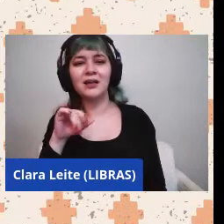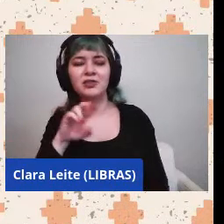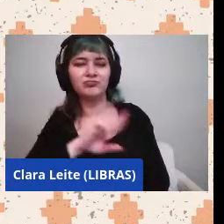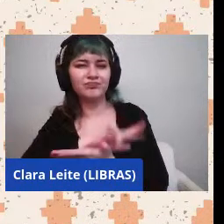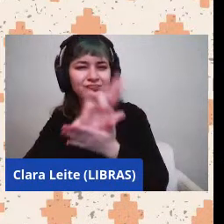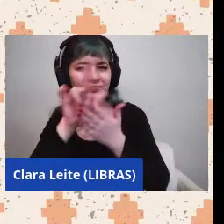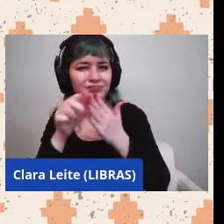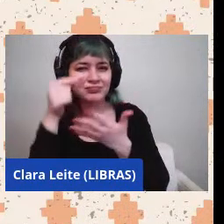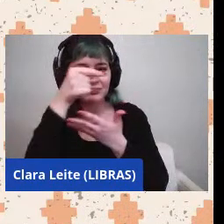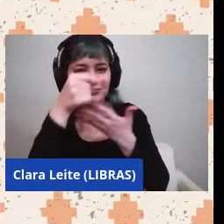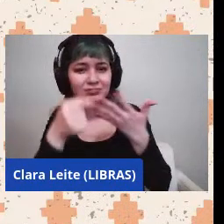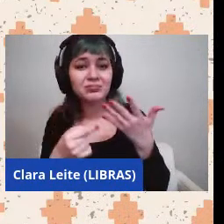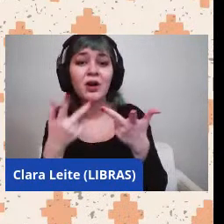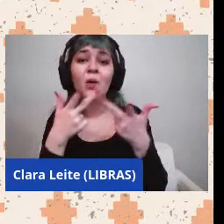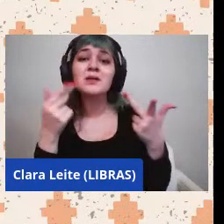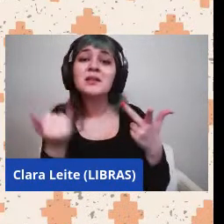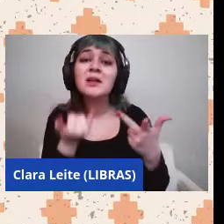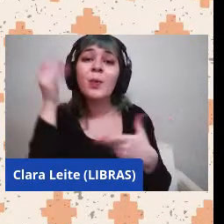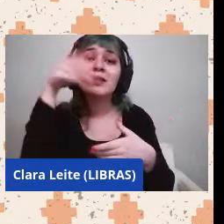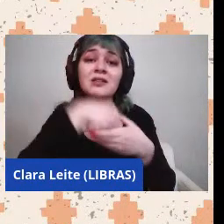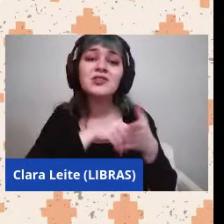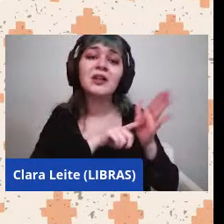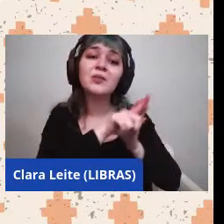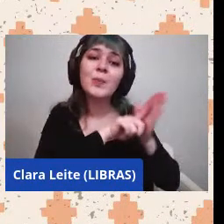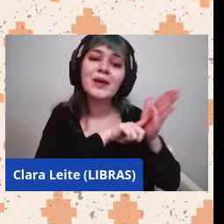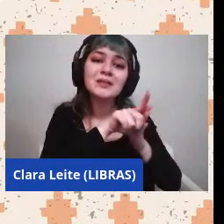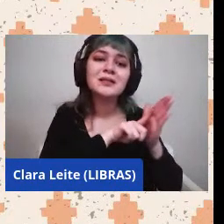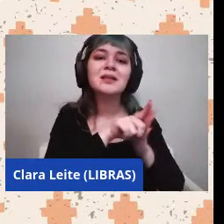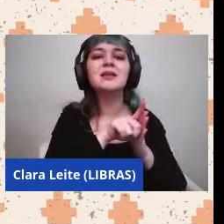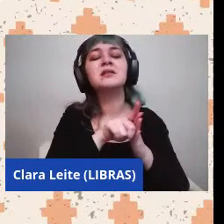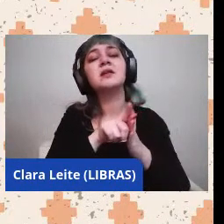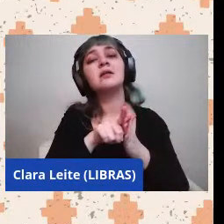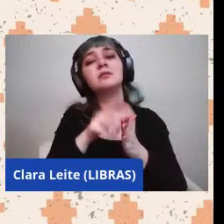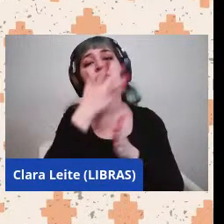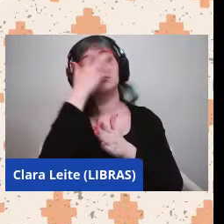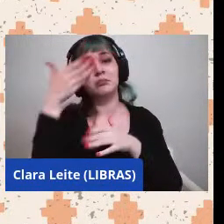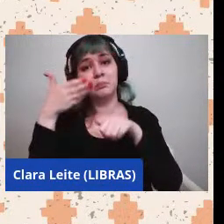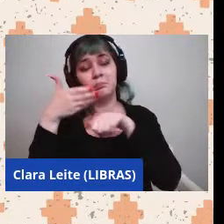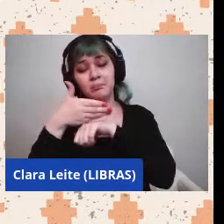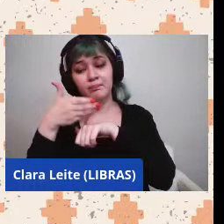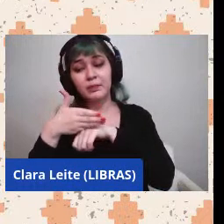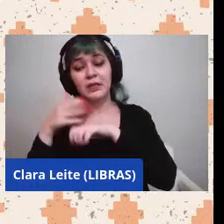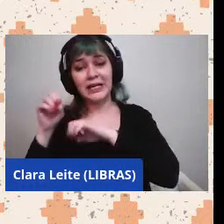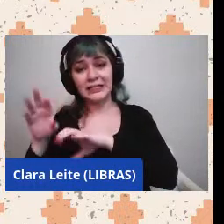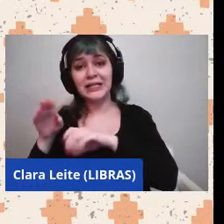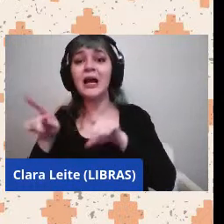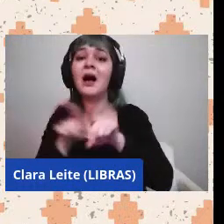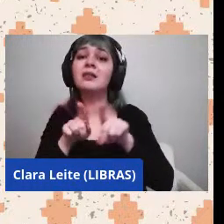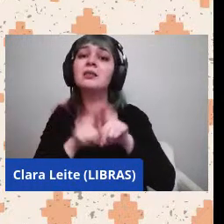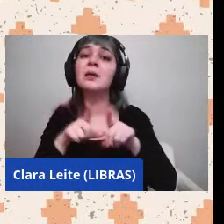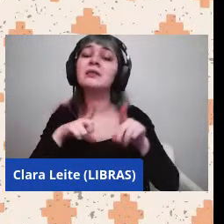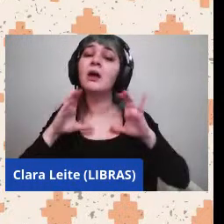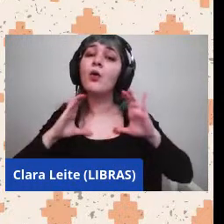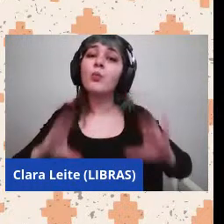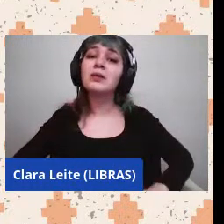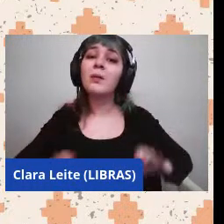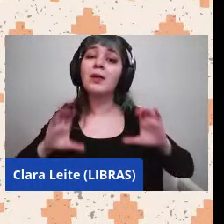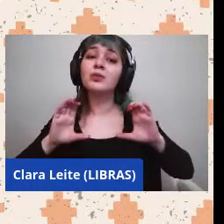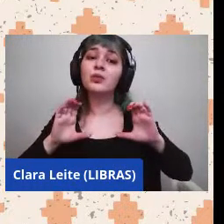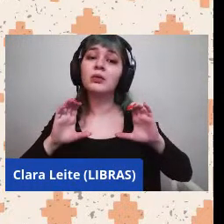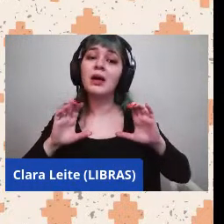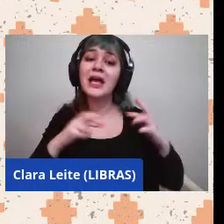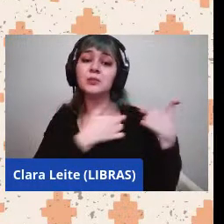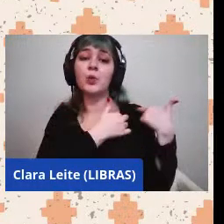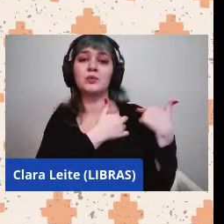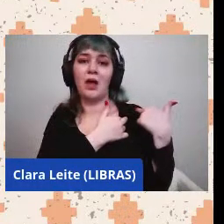of doing research, of engaging in teaching and practice, and engaging in responsible conduct as a